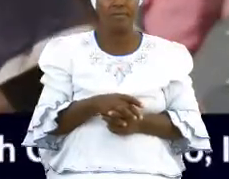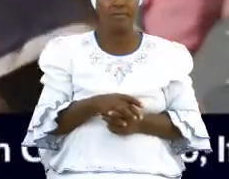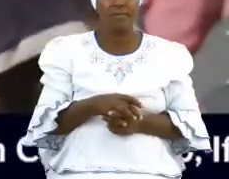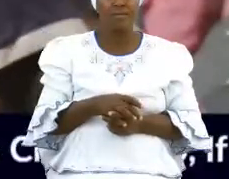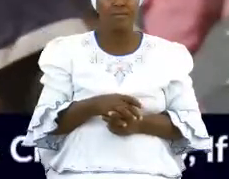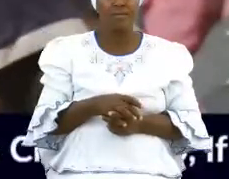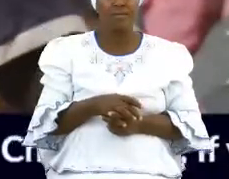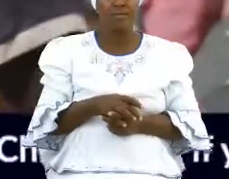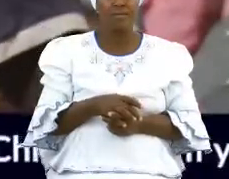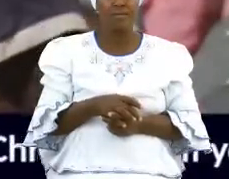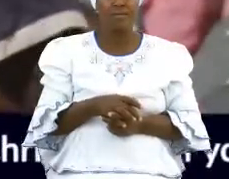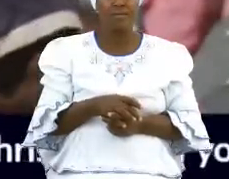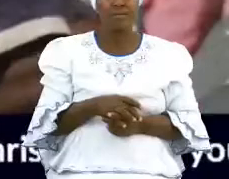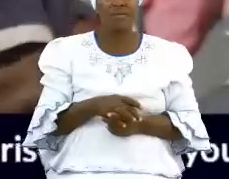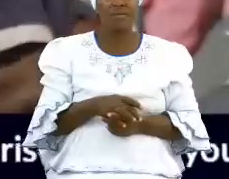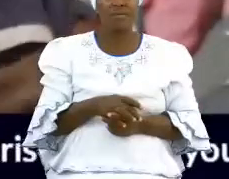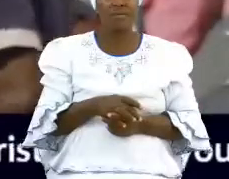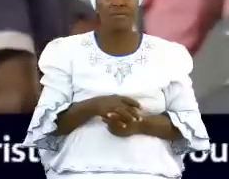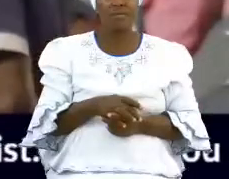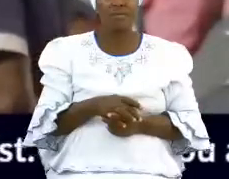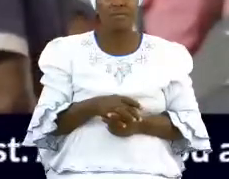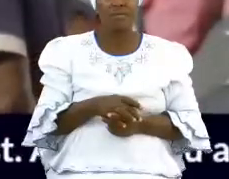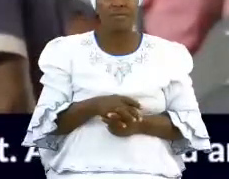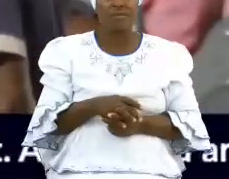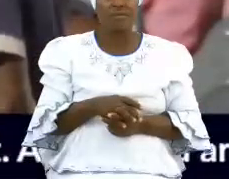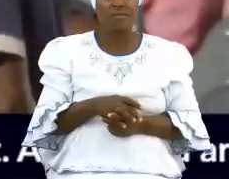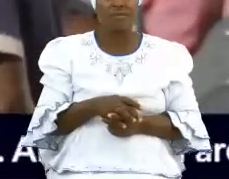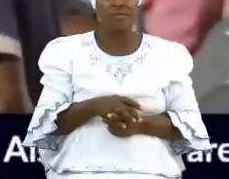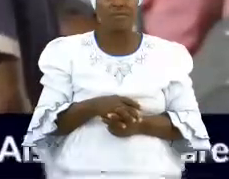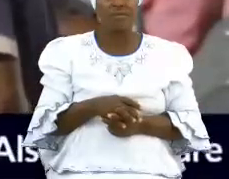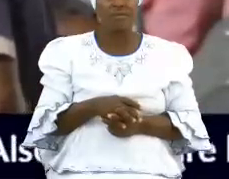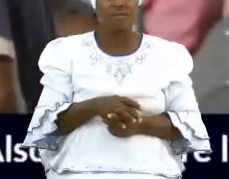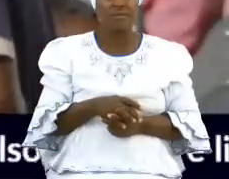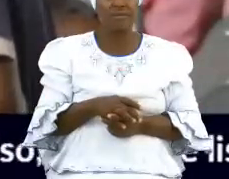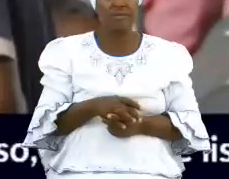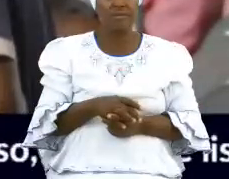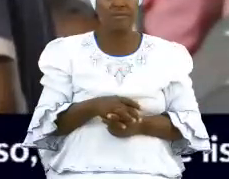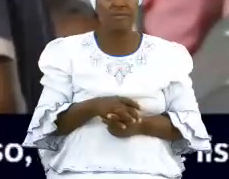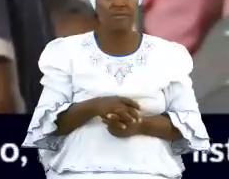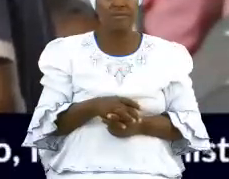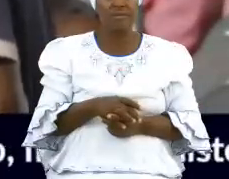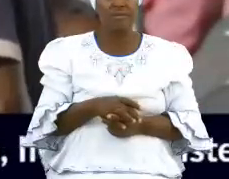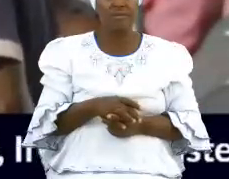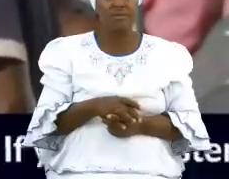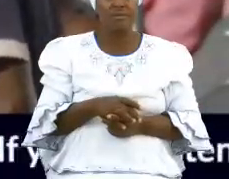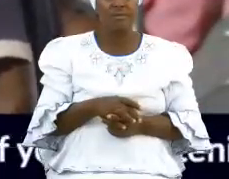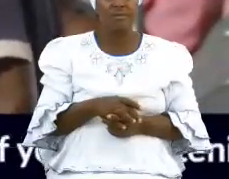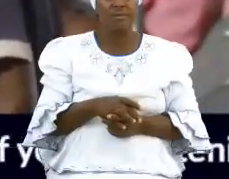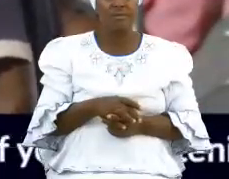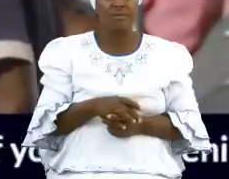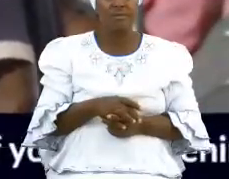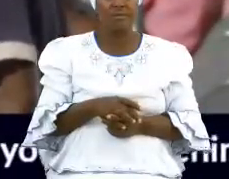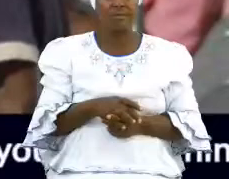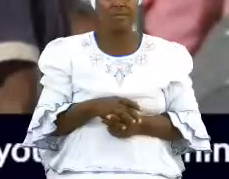Let's do that. Move around, check up.